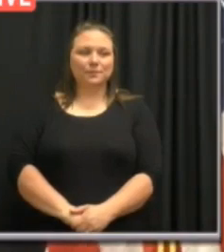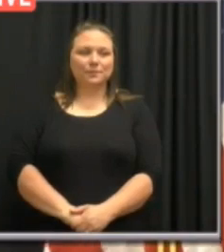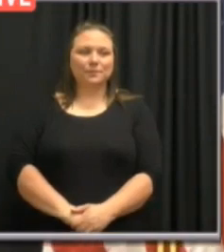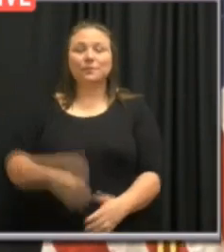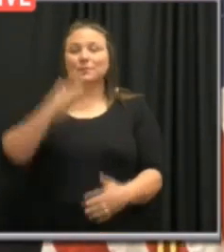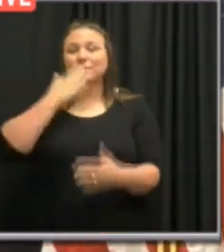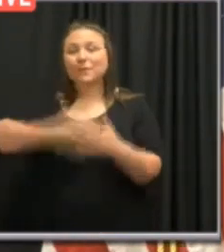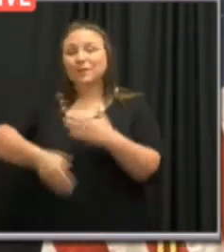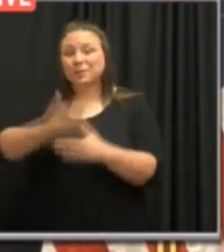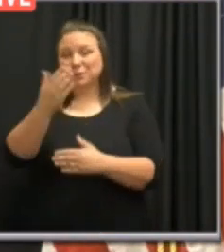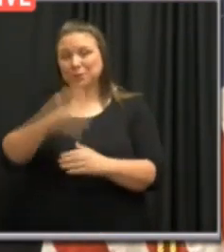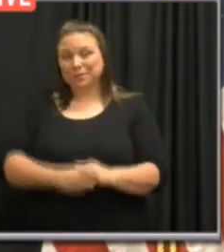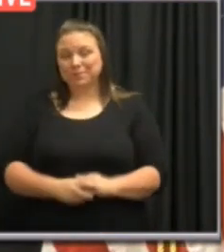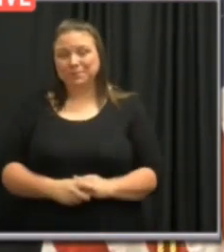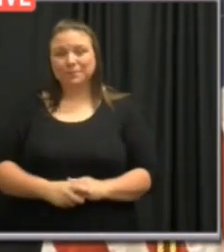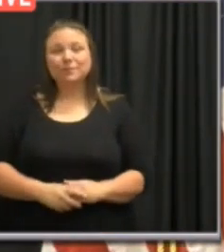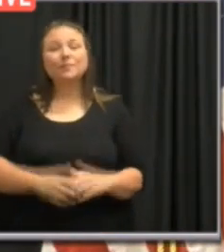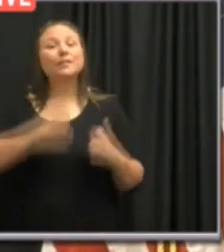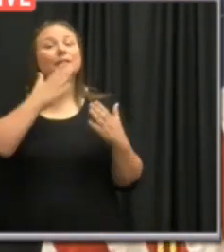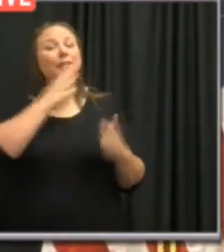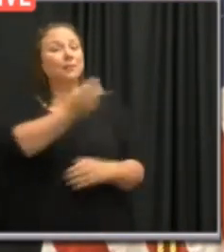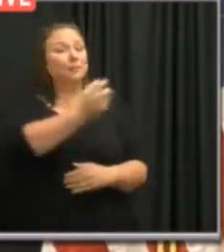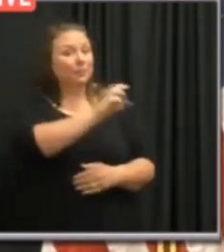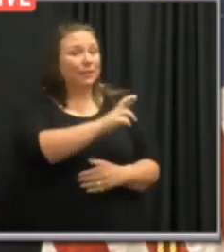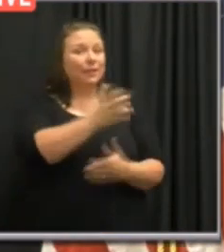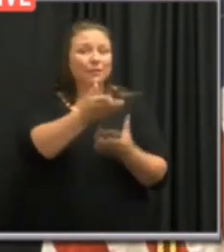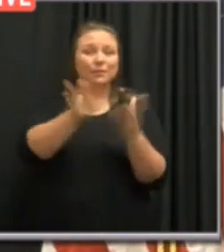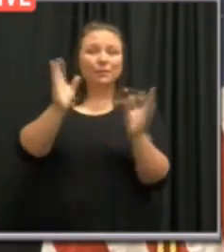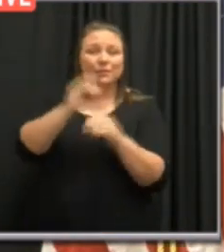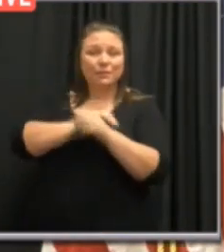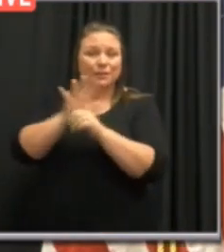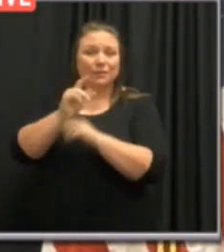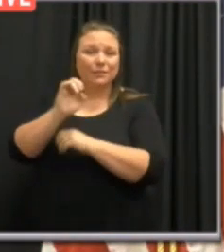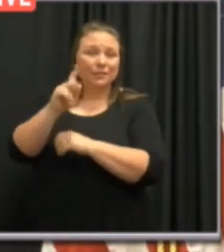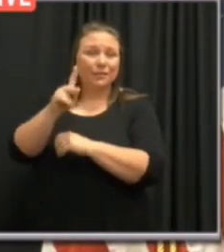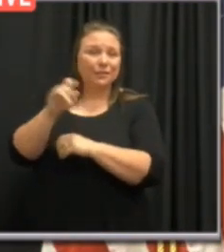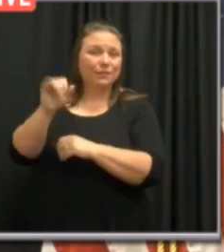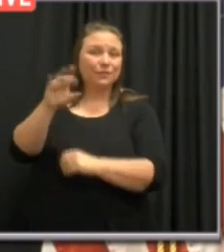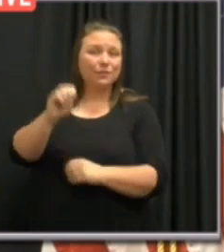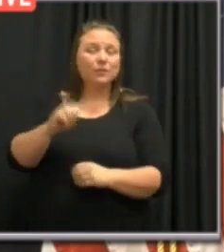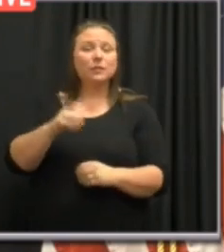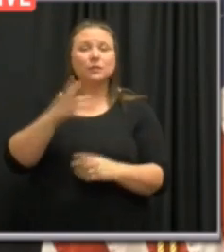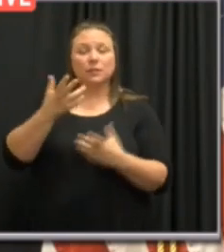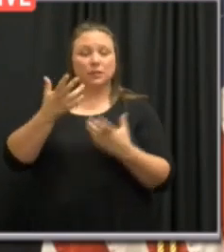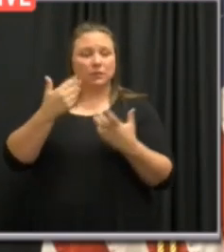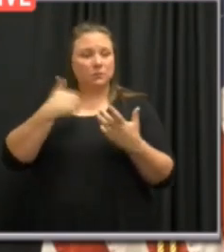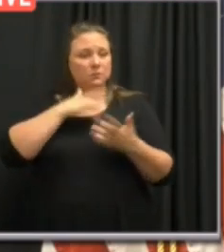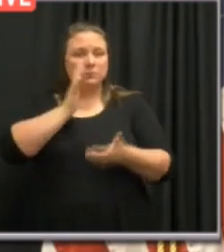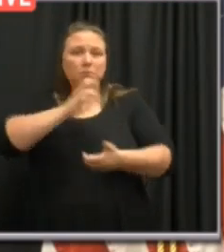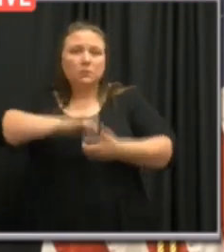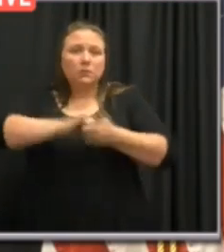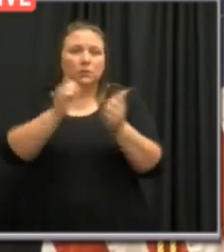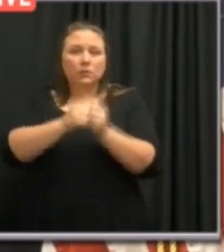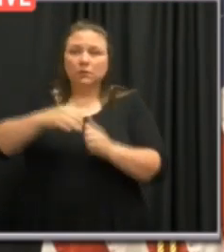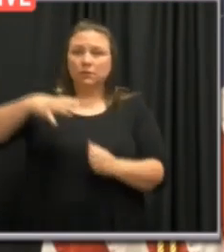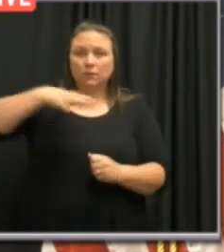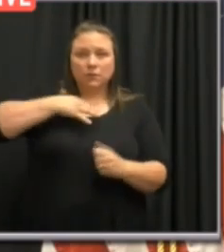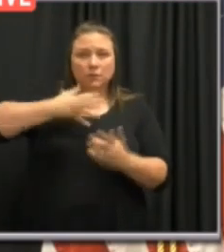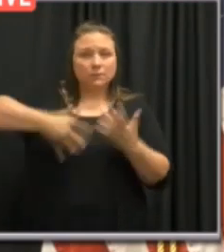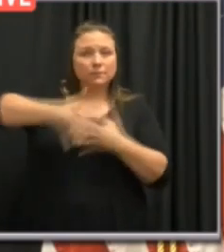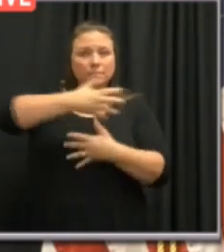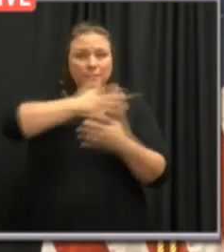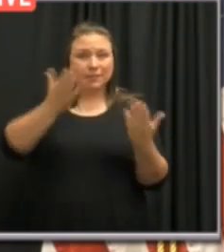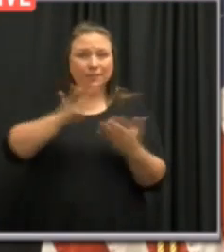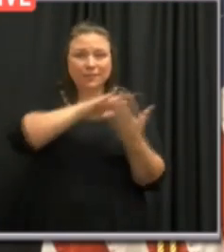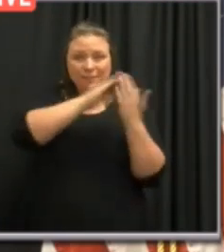Good morning, Nashville. Thank you, Mayor, and the entire task force. As the name partner for volunteer engagement for the city,